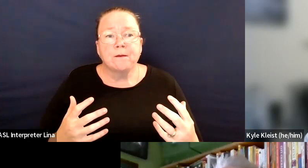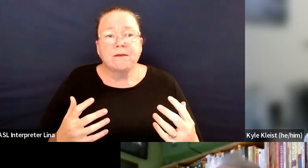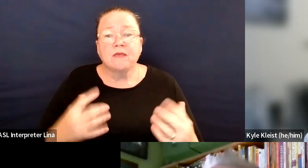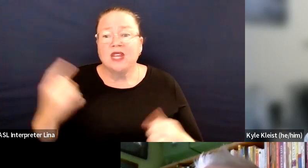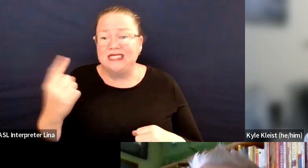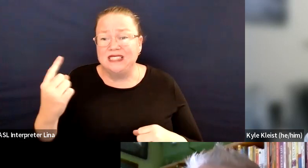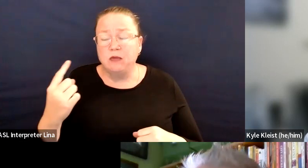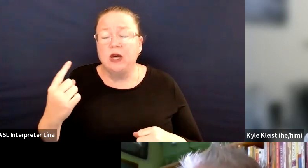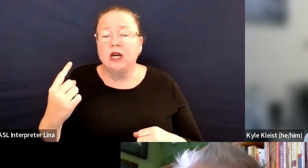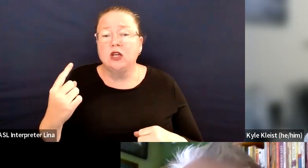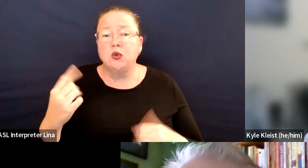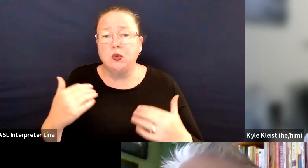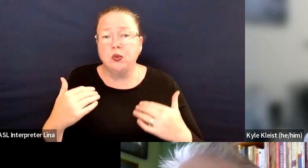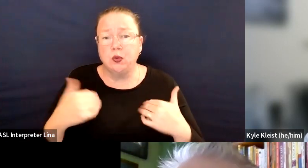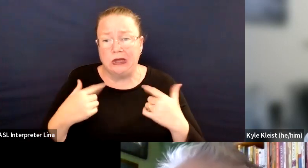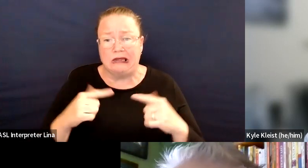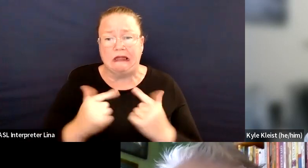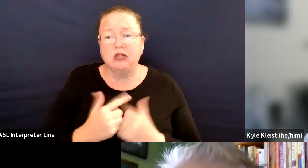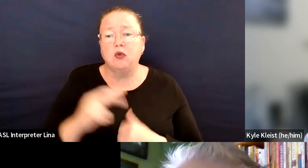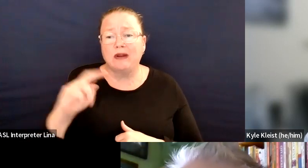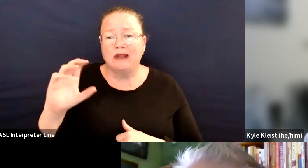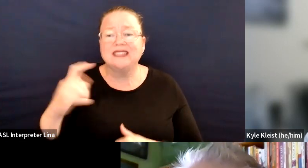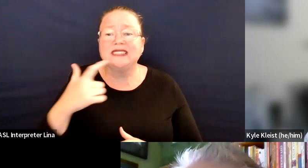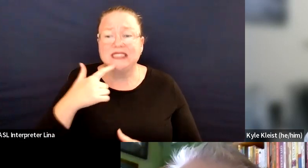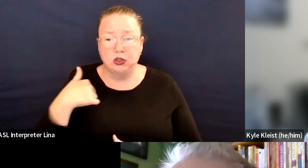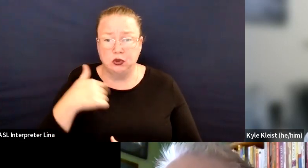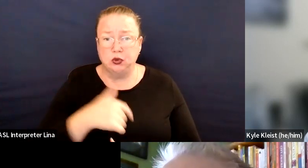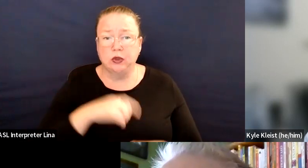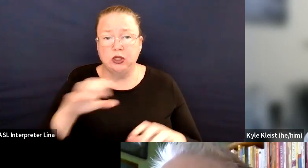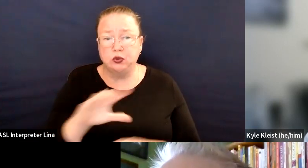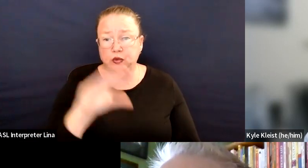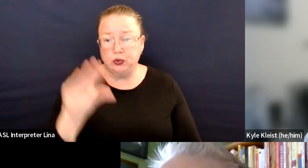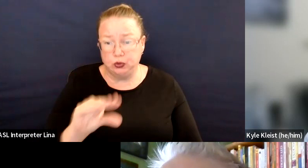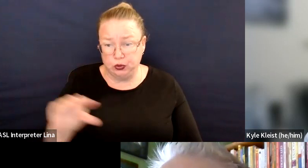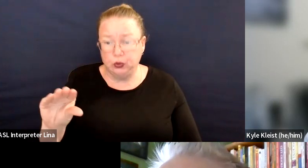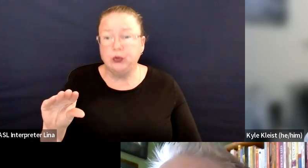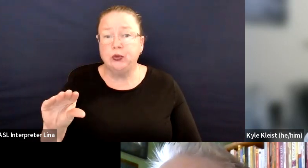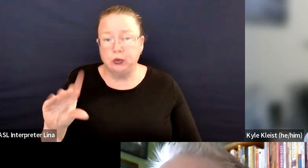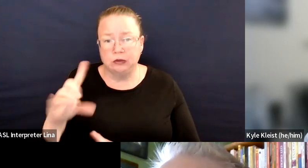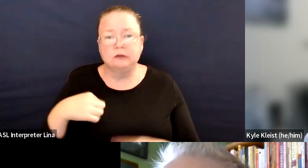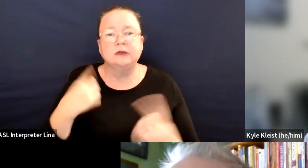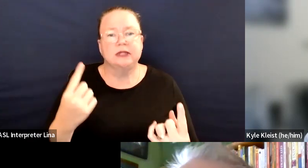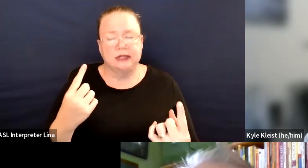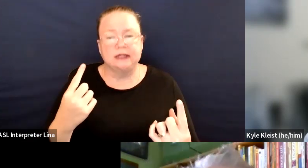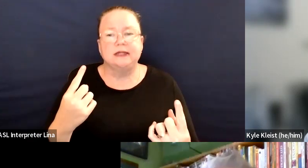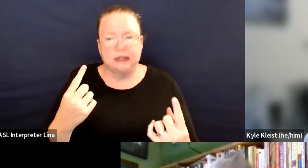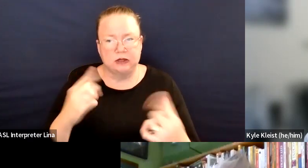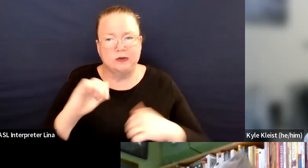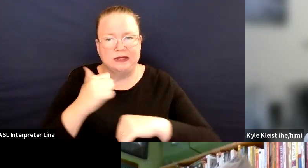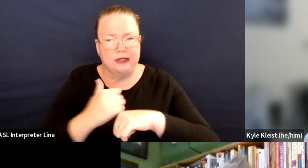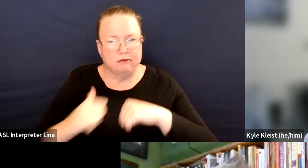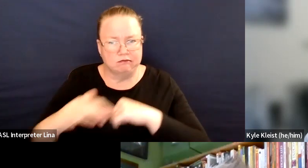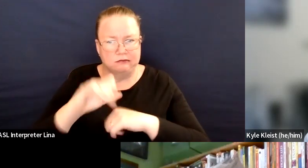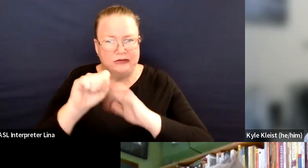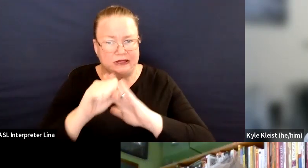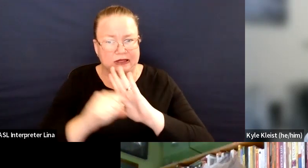Someone from Youth Lead North Carolina says, we do Zoom since we serve across the state. I'm interested